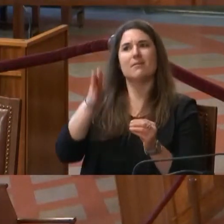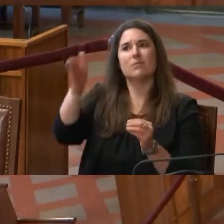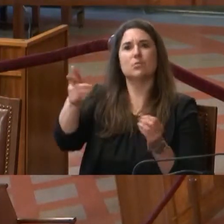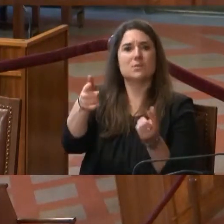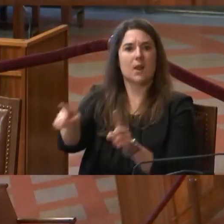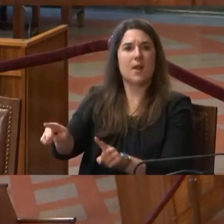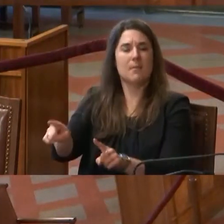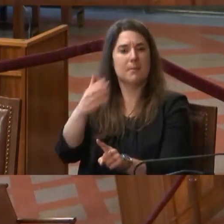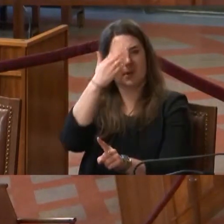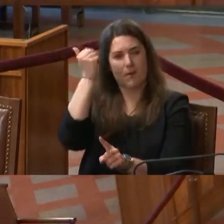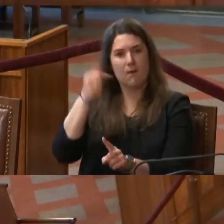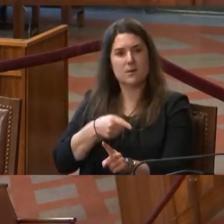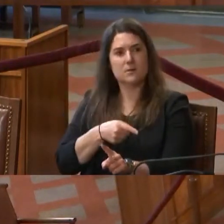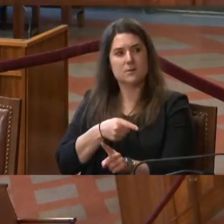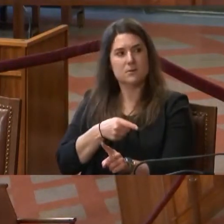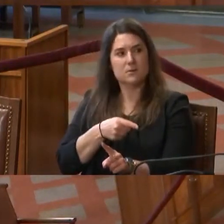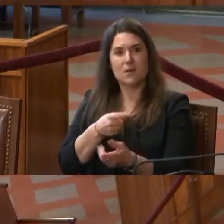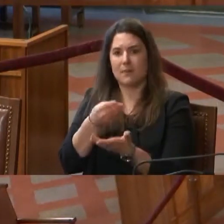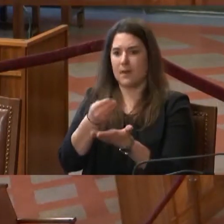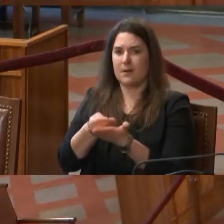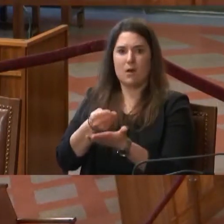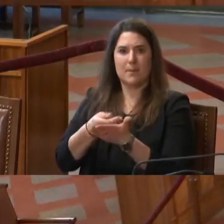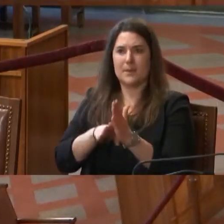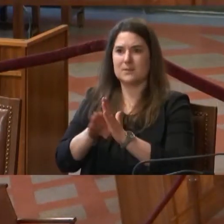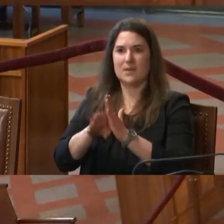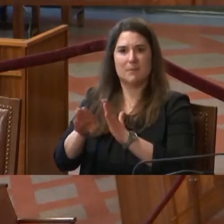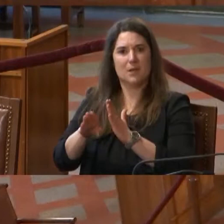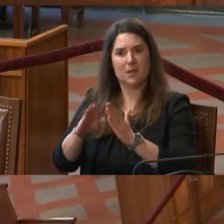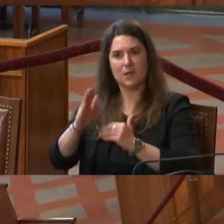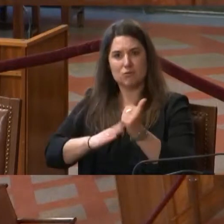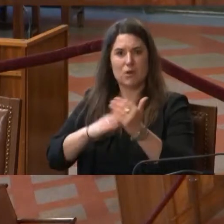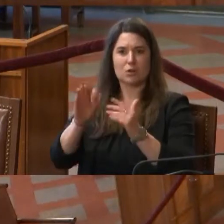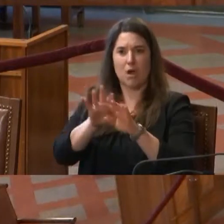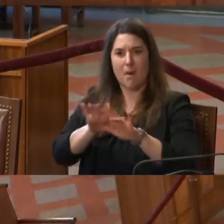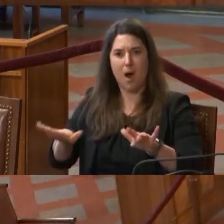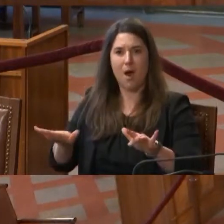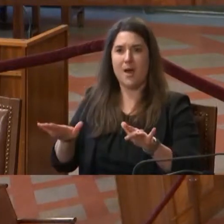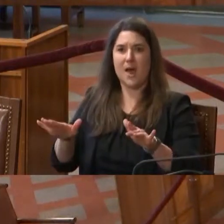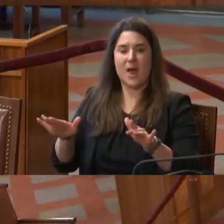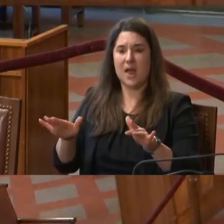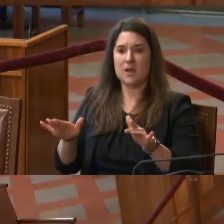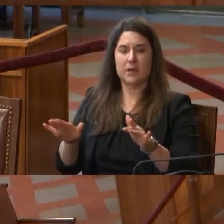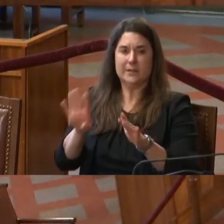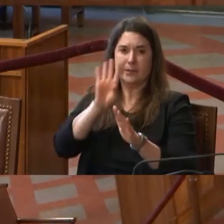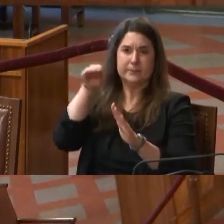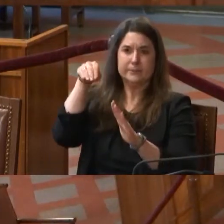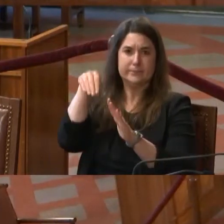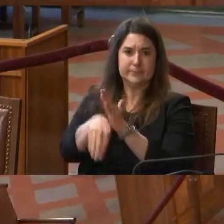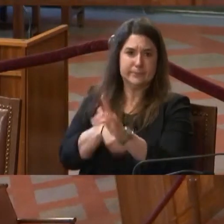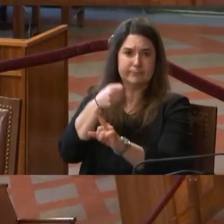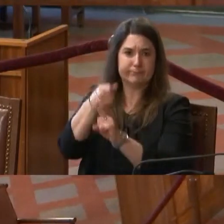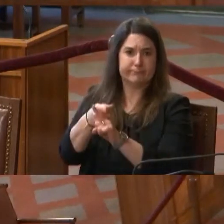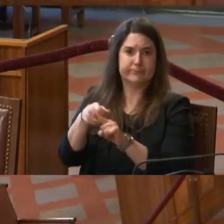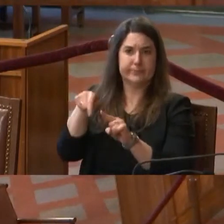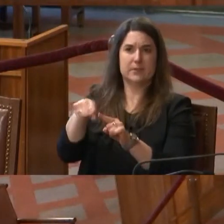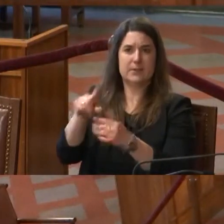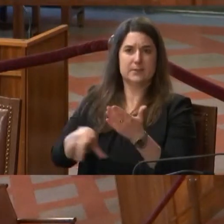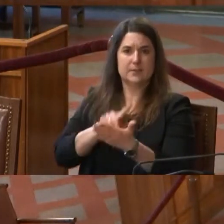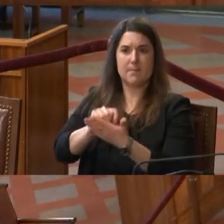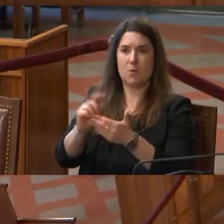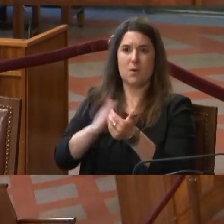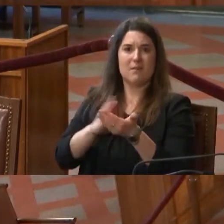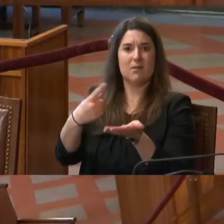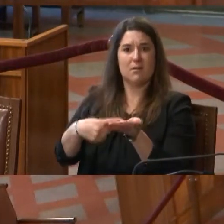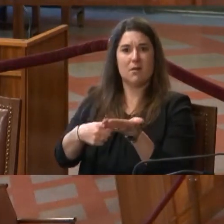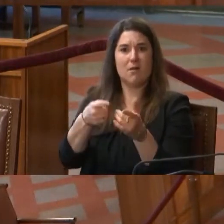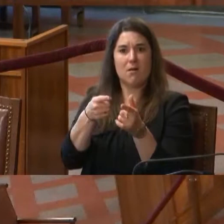because the economy and development and construction, all these things have taken a very significant hit during this time. So whatever